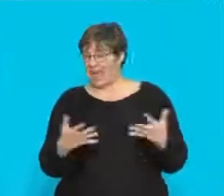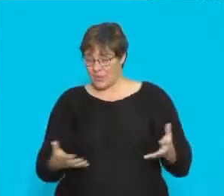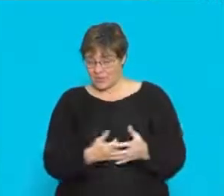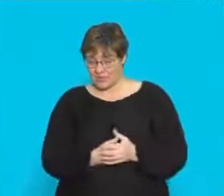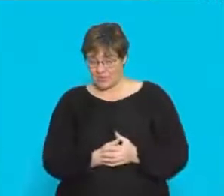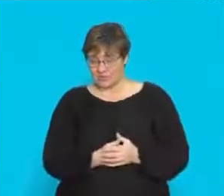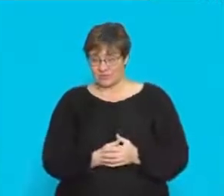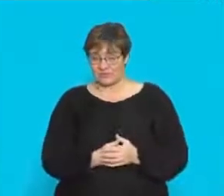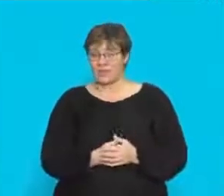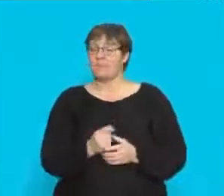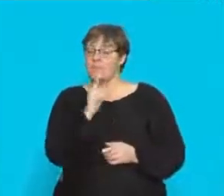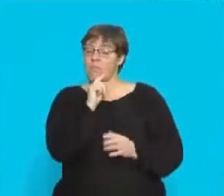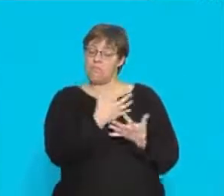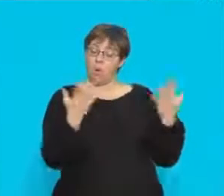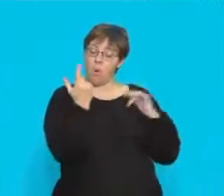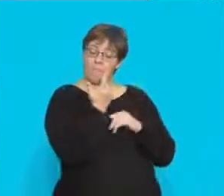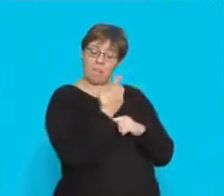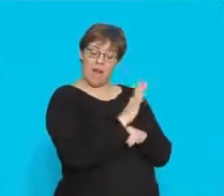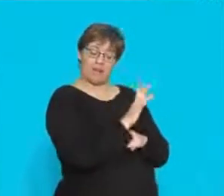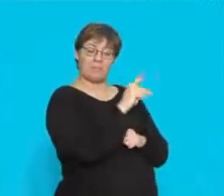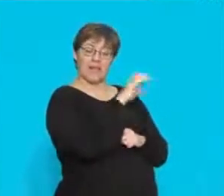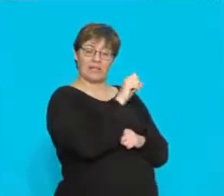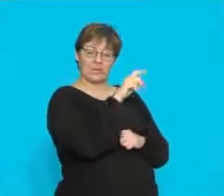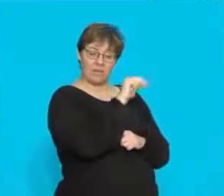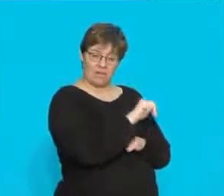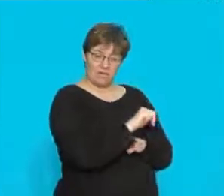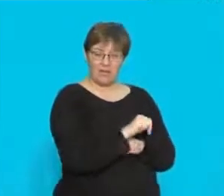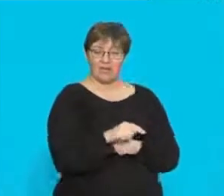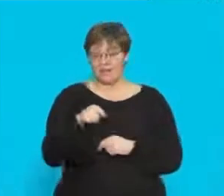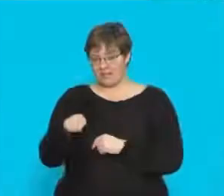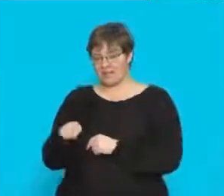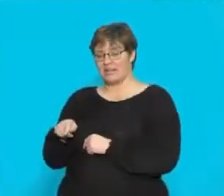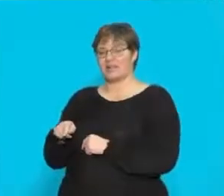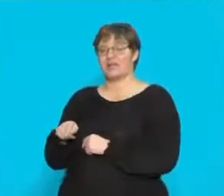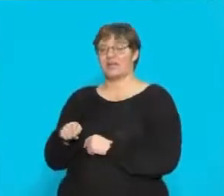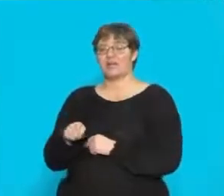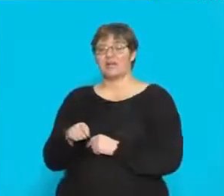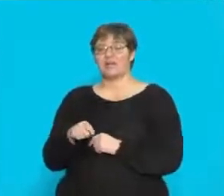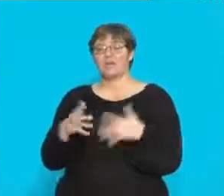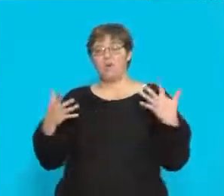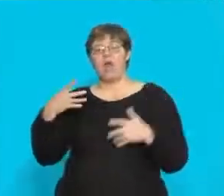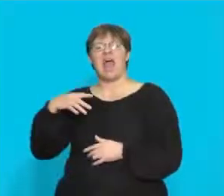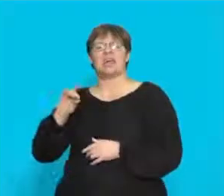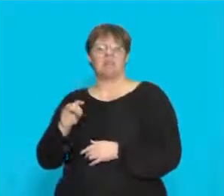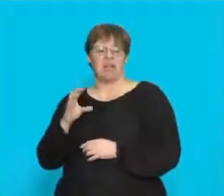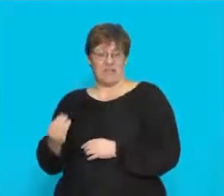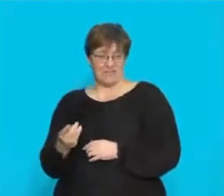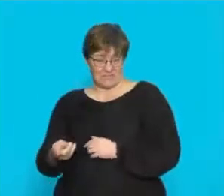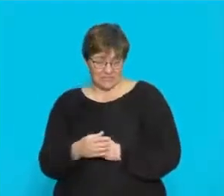that there are more plant-like plankton and there are going to be these more animal-like